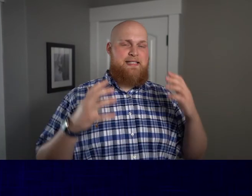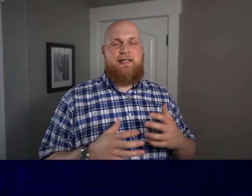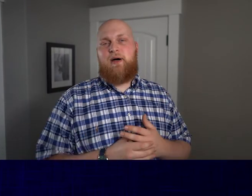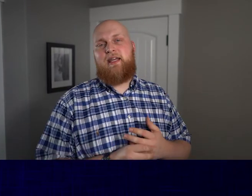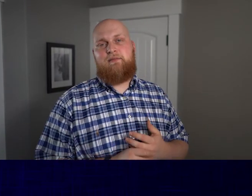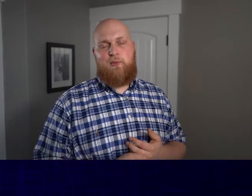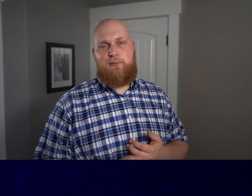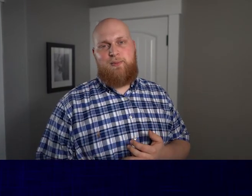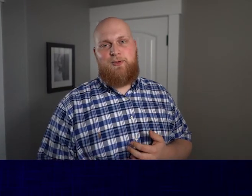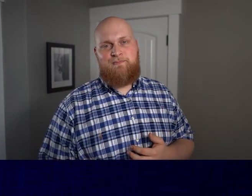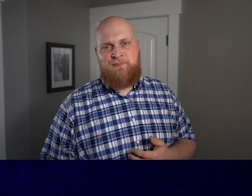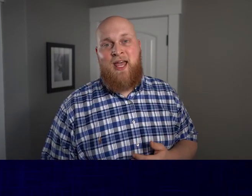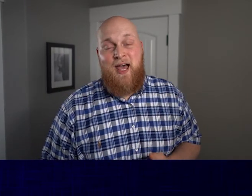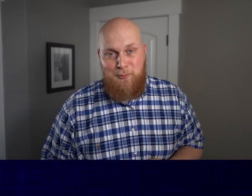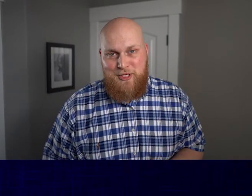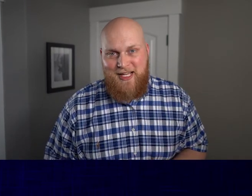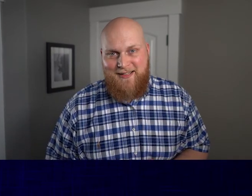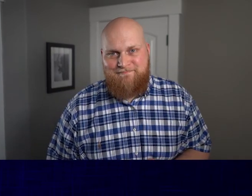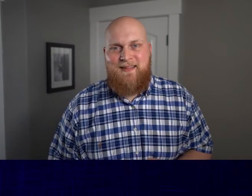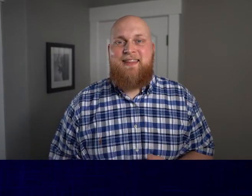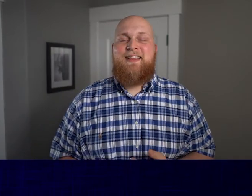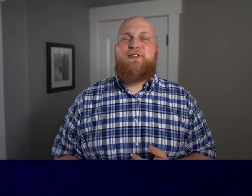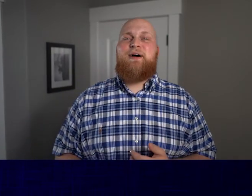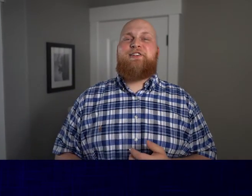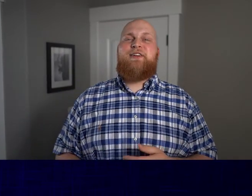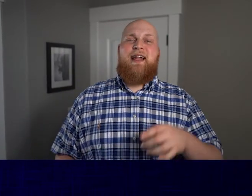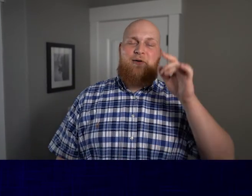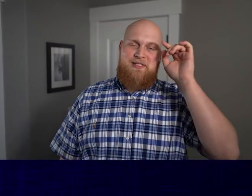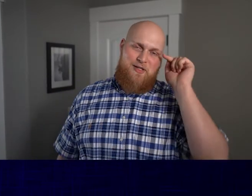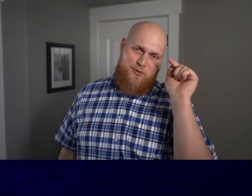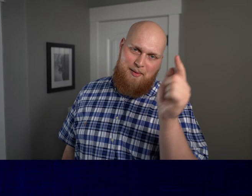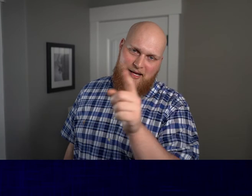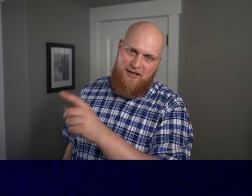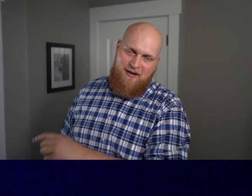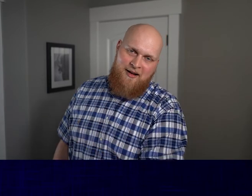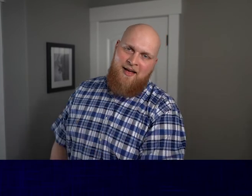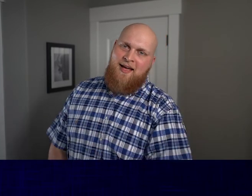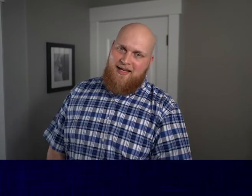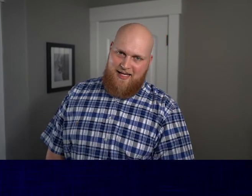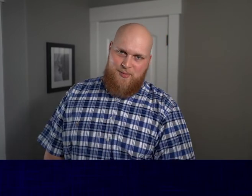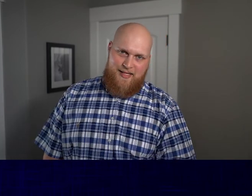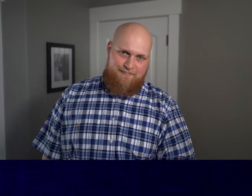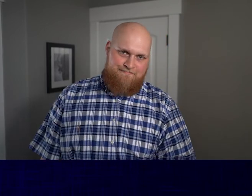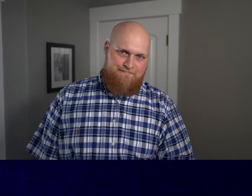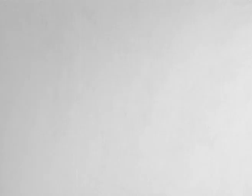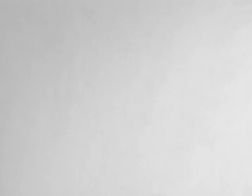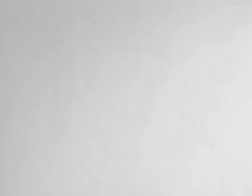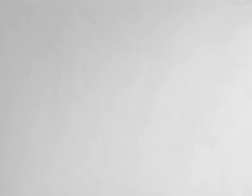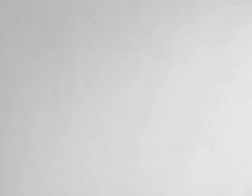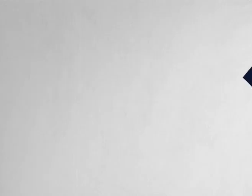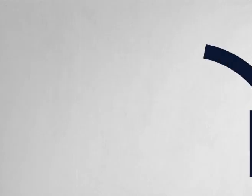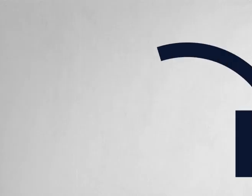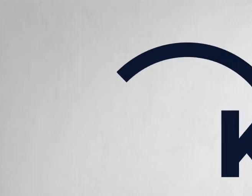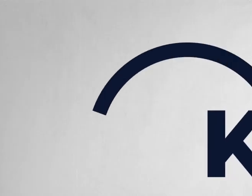out and seen by even more people. Appreciate it. Thank you so much, and I will see you right back here next week.